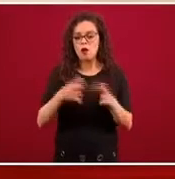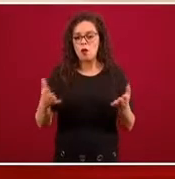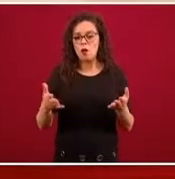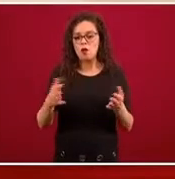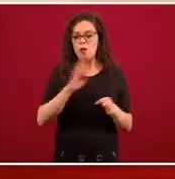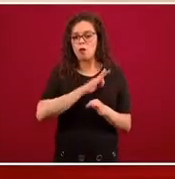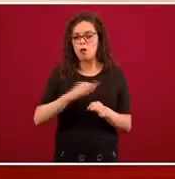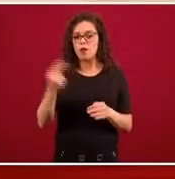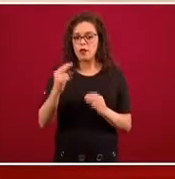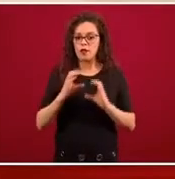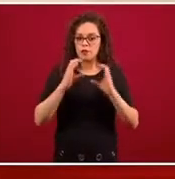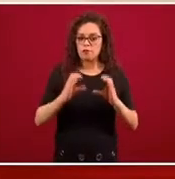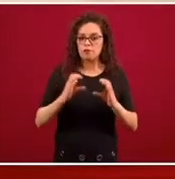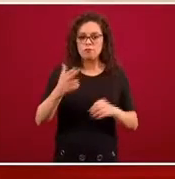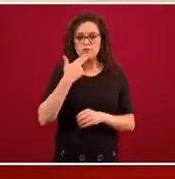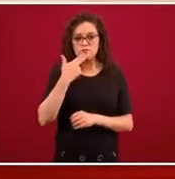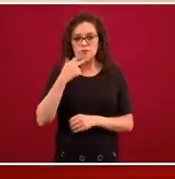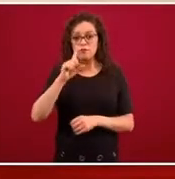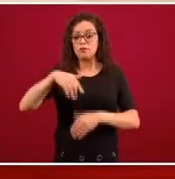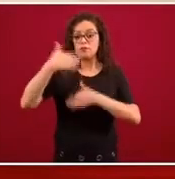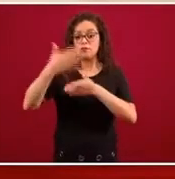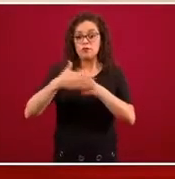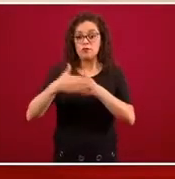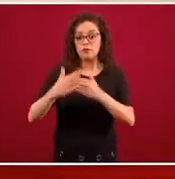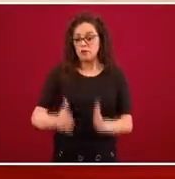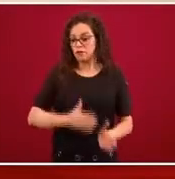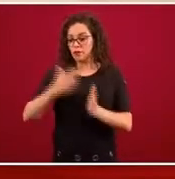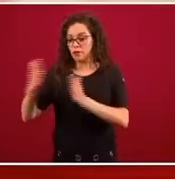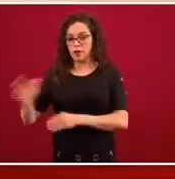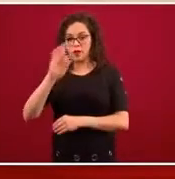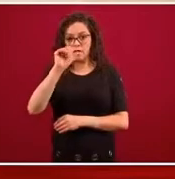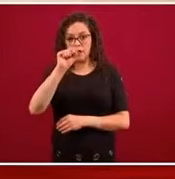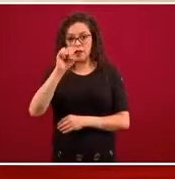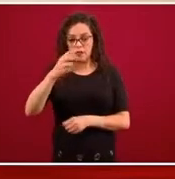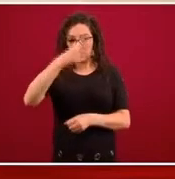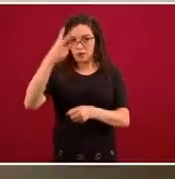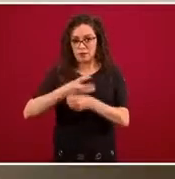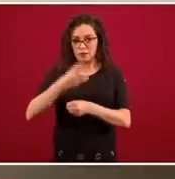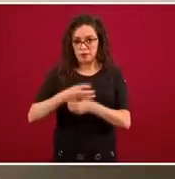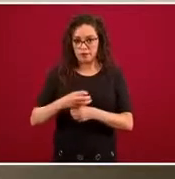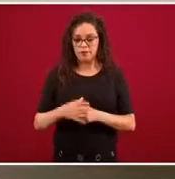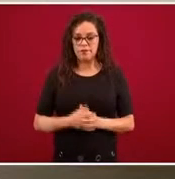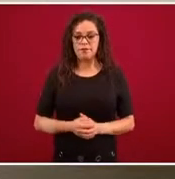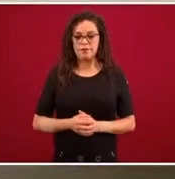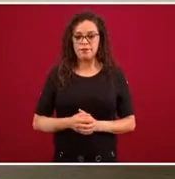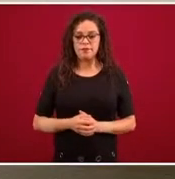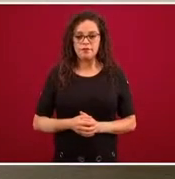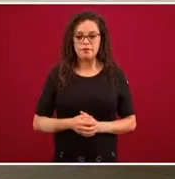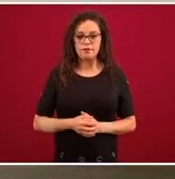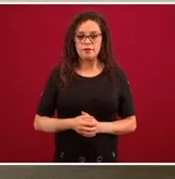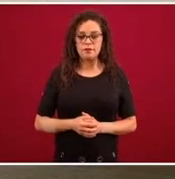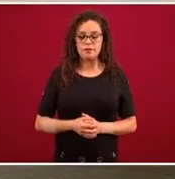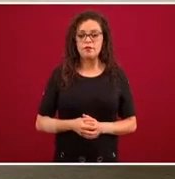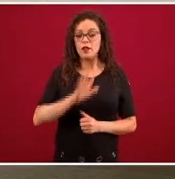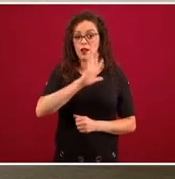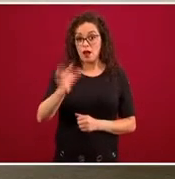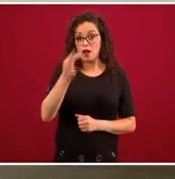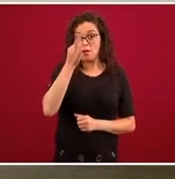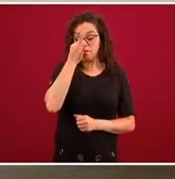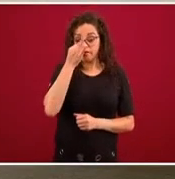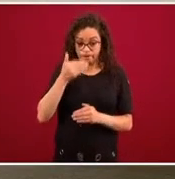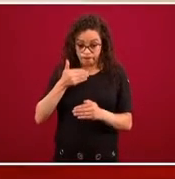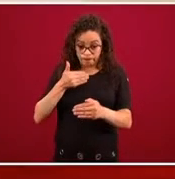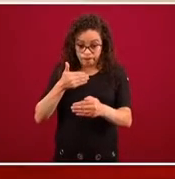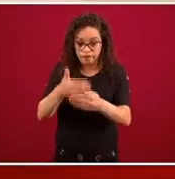topic, and specifically the measures that are relevant to phase 3. How close are we? We're